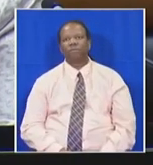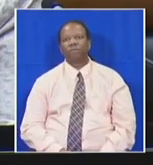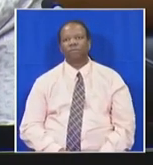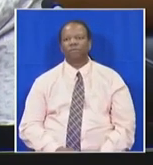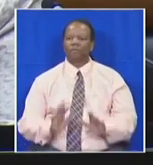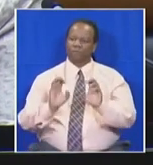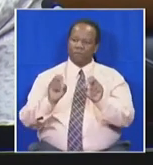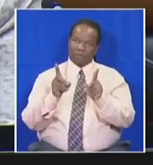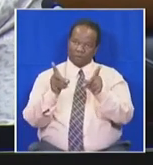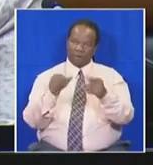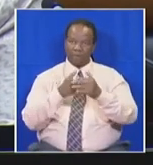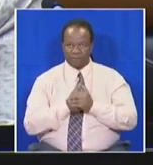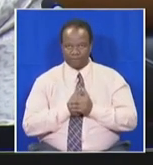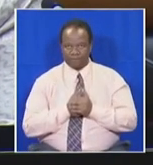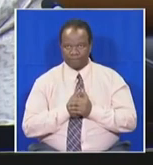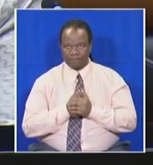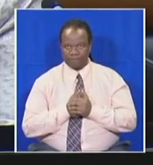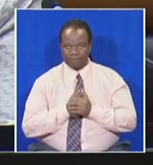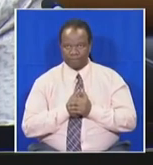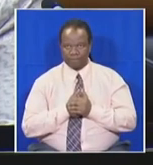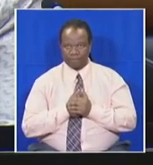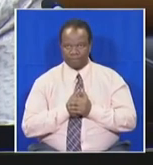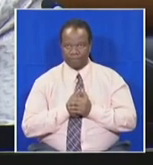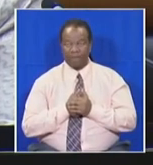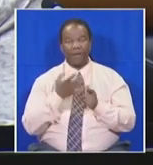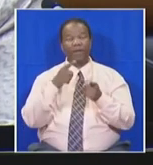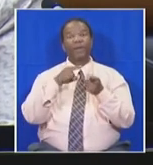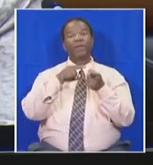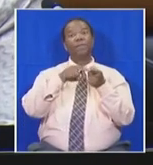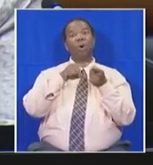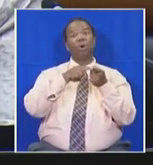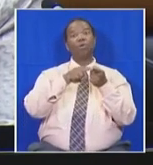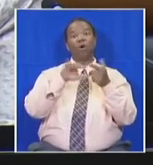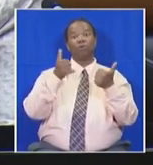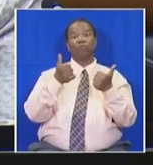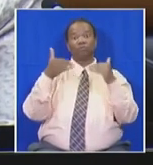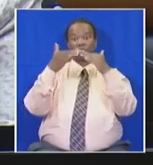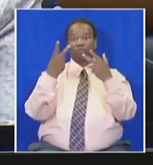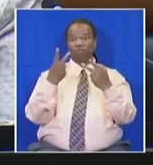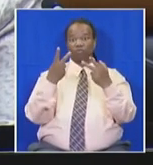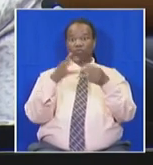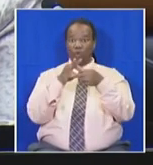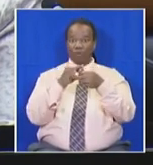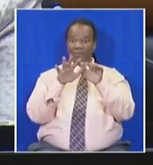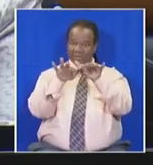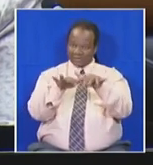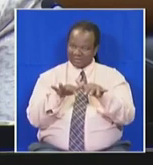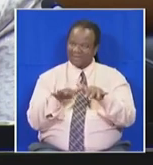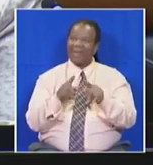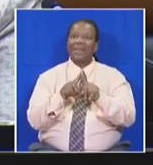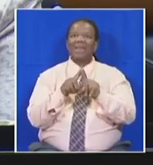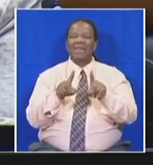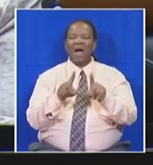And therefore, this point that the joint sitting must now address the business